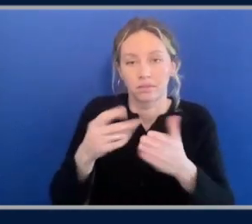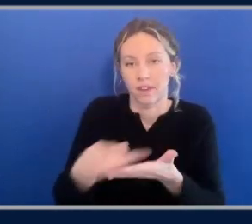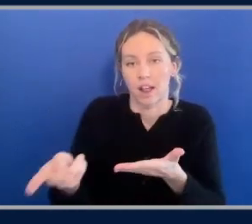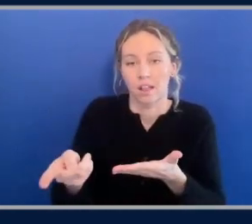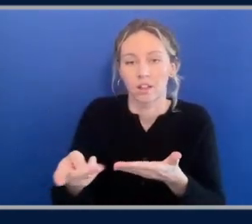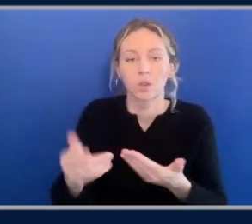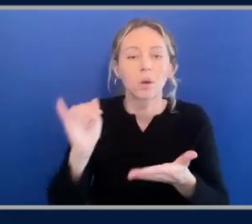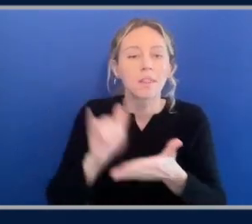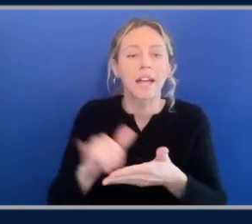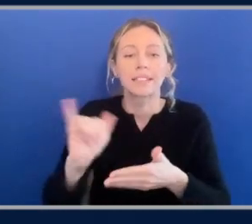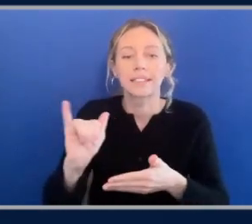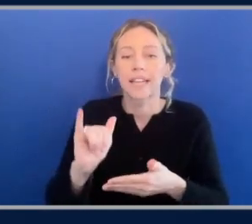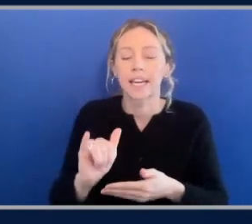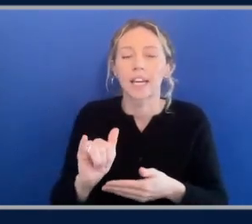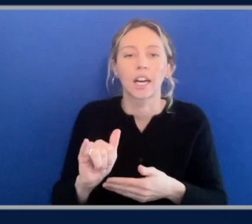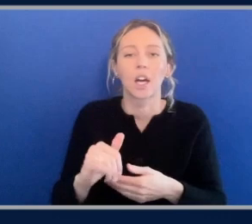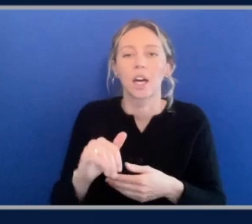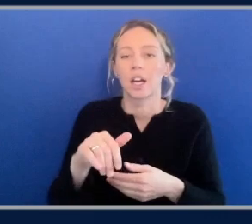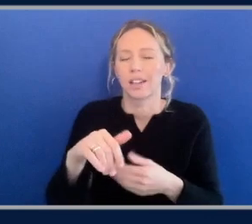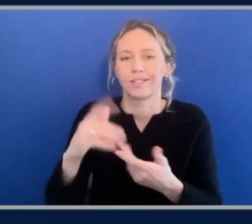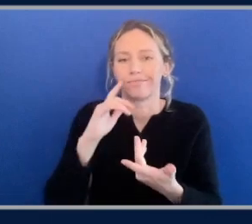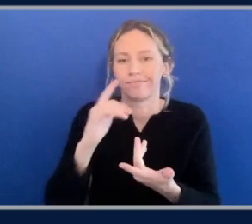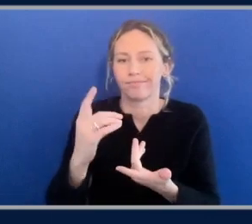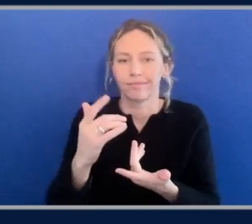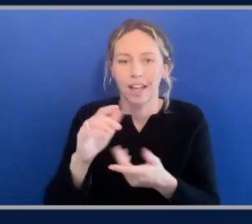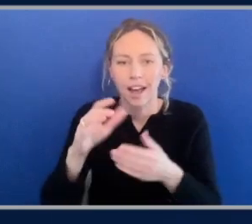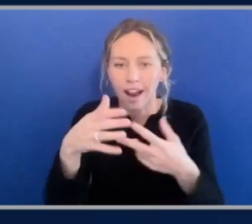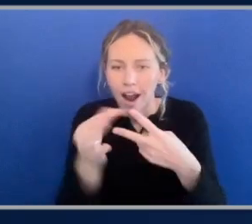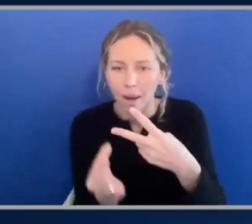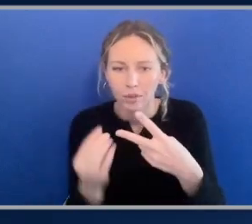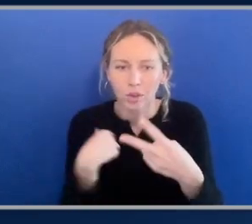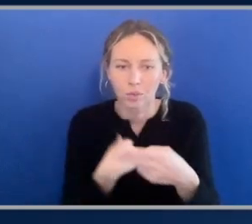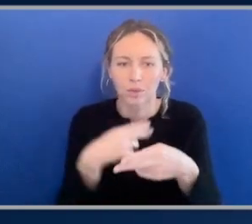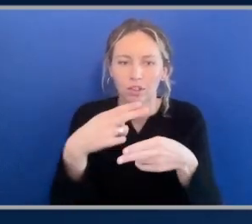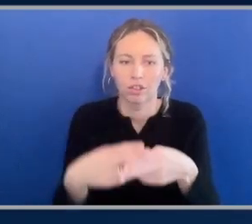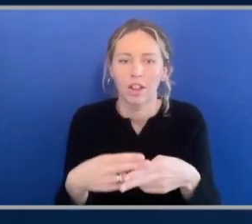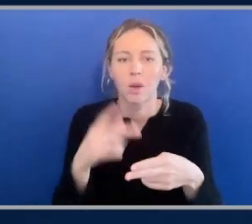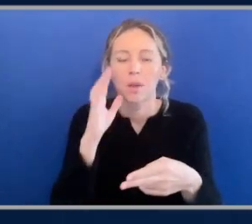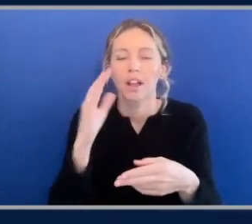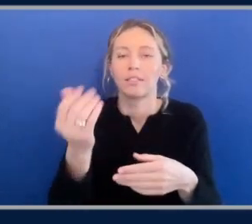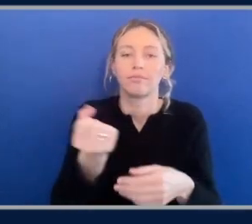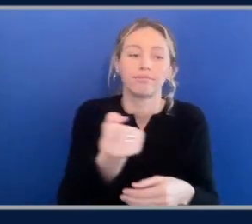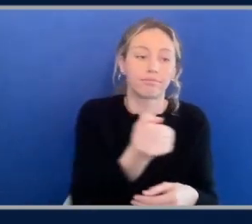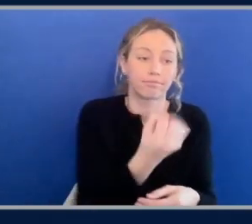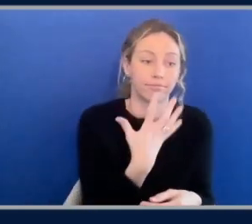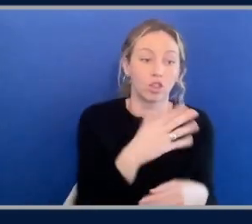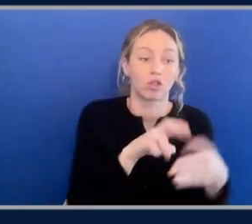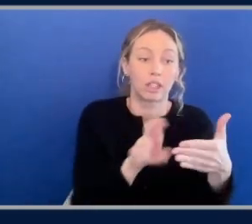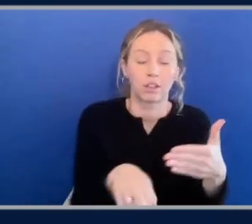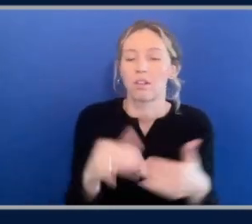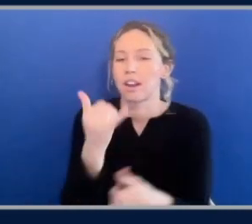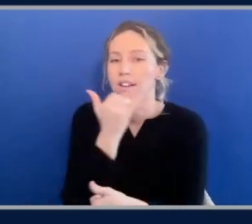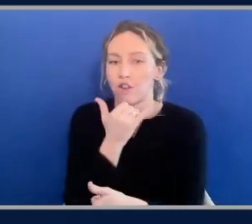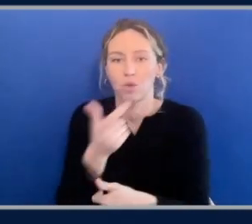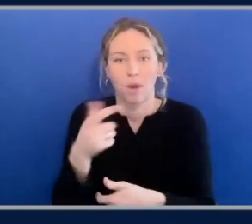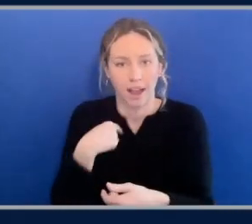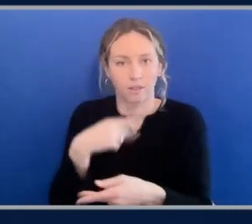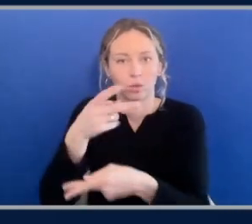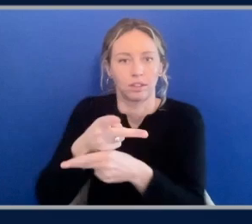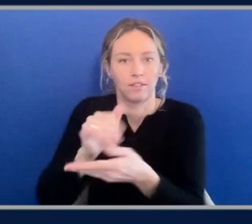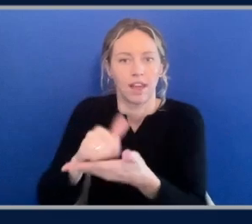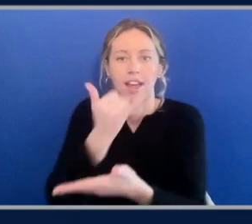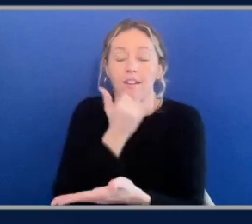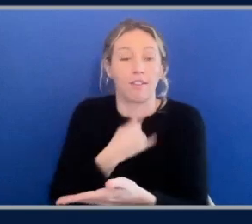Like a result object is what we kind of call it, or an option, and it comes back with either the result or an error, and you have to actually handle that error. If you don't,